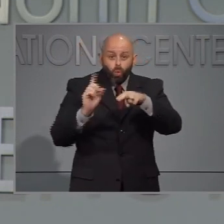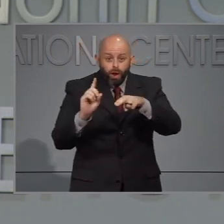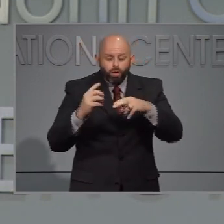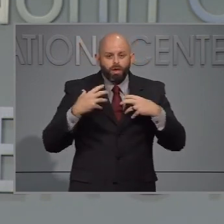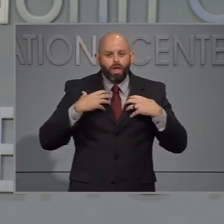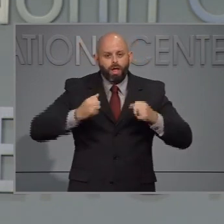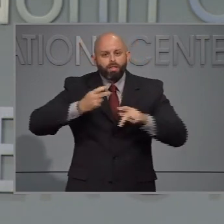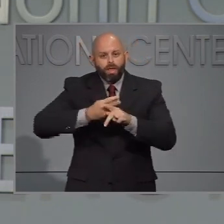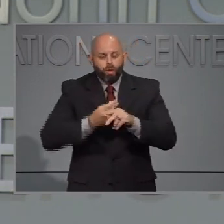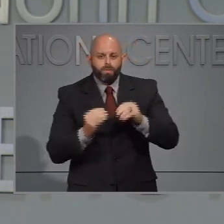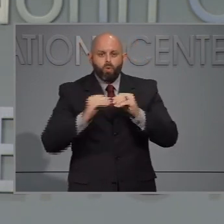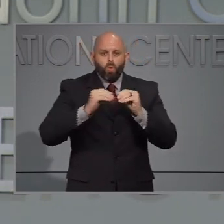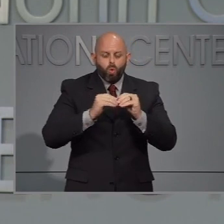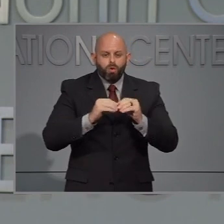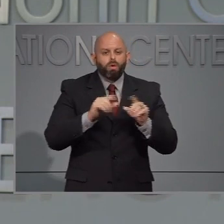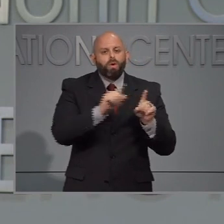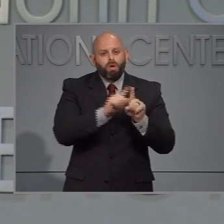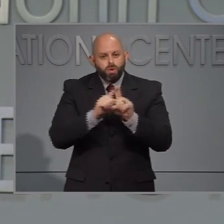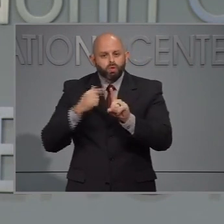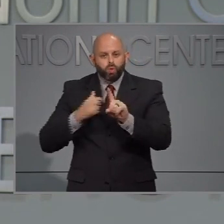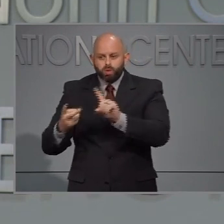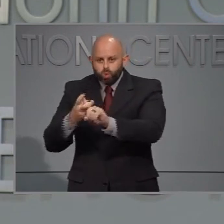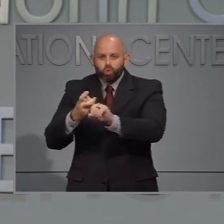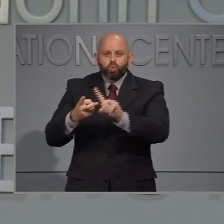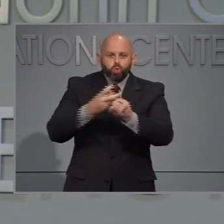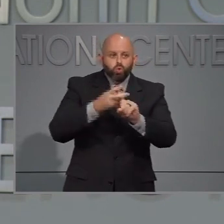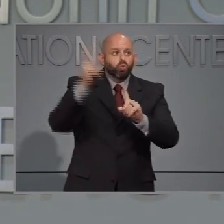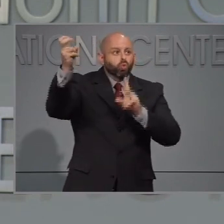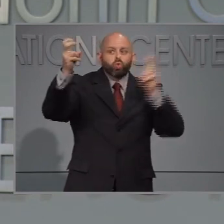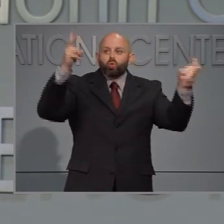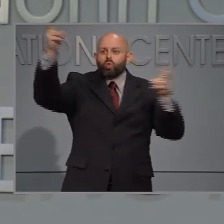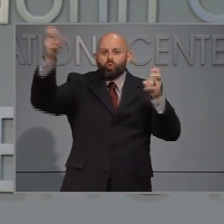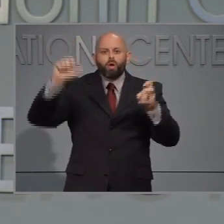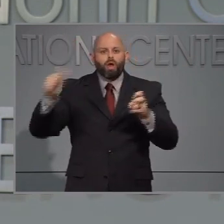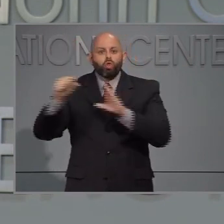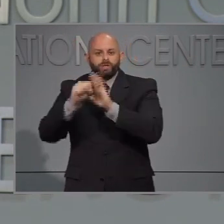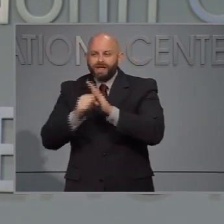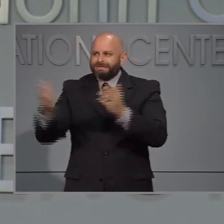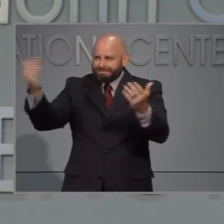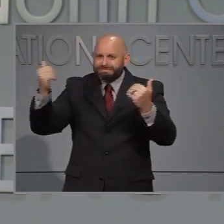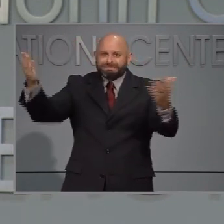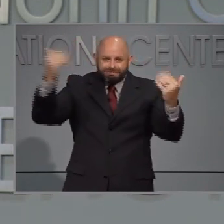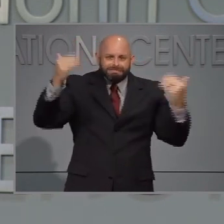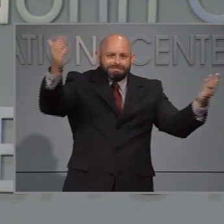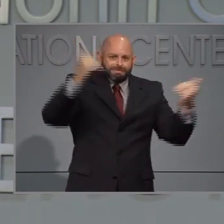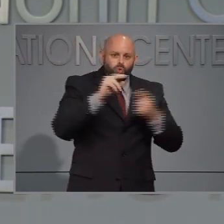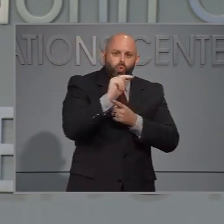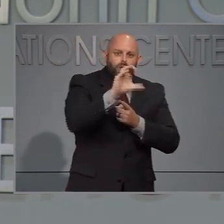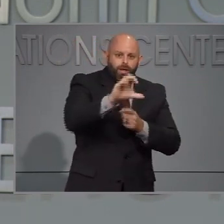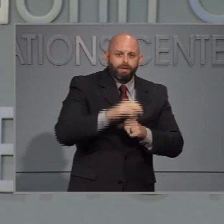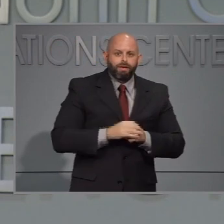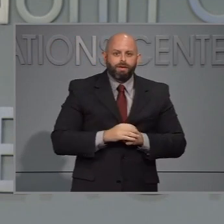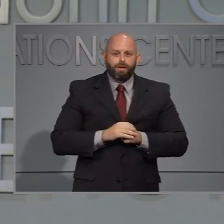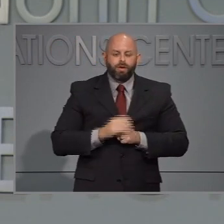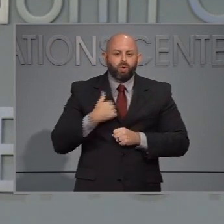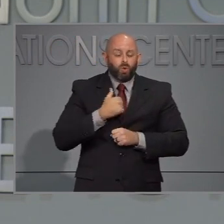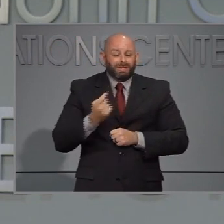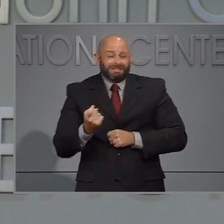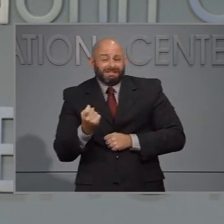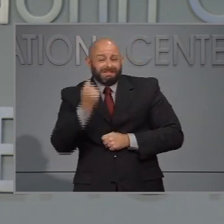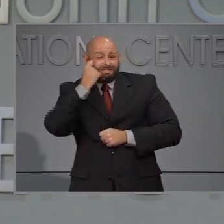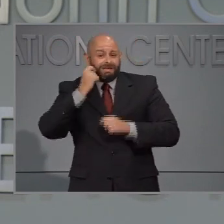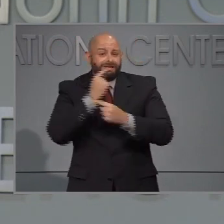continued recruiting jobs to North Carolina. We just announced a massive job creation